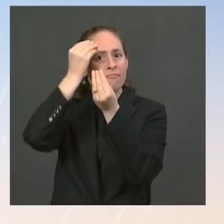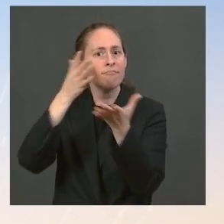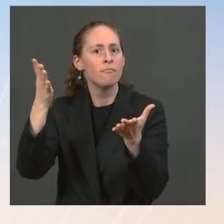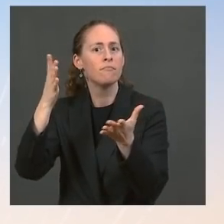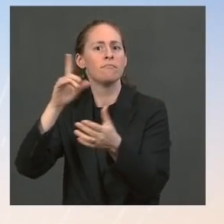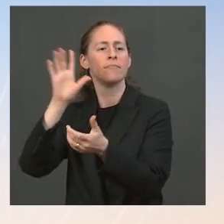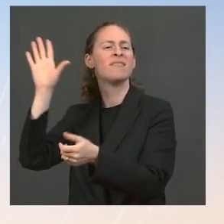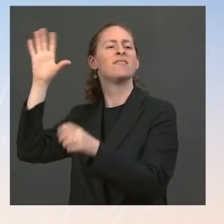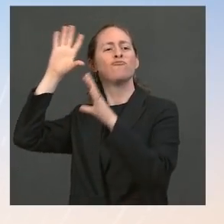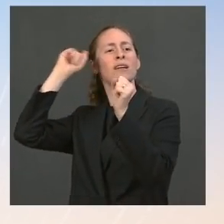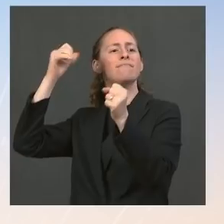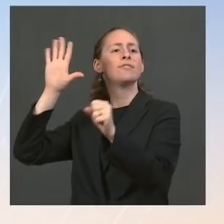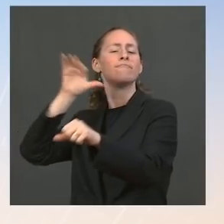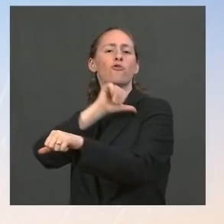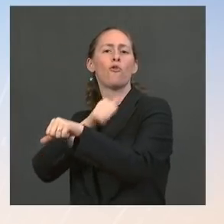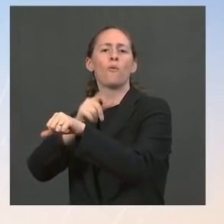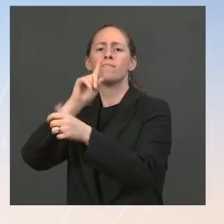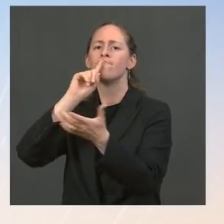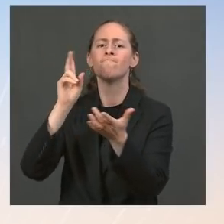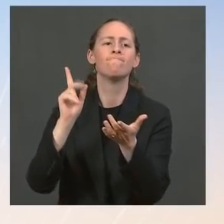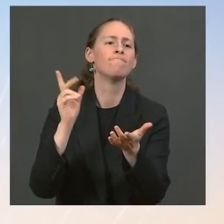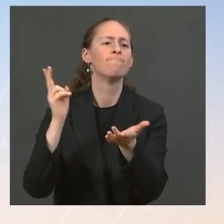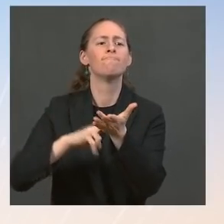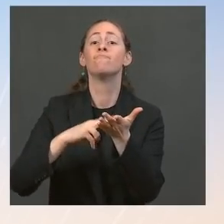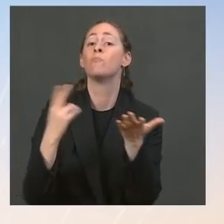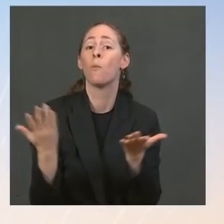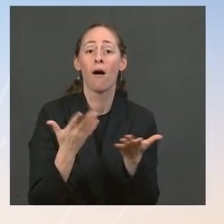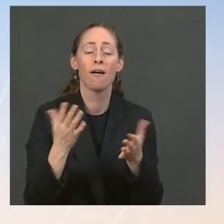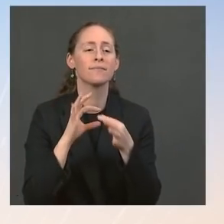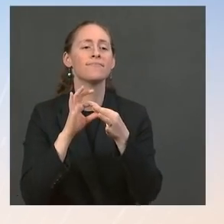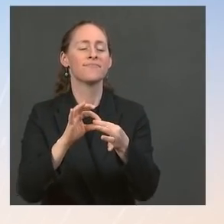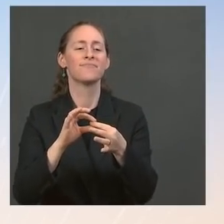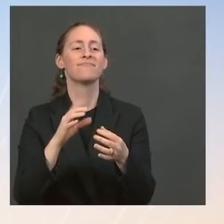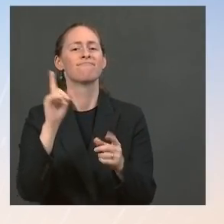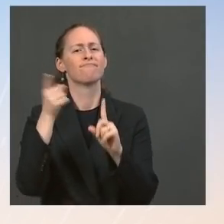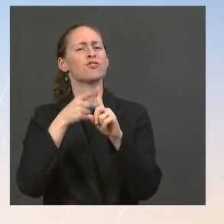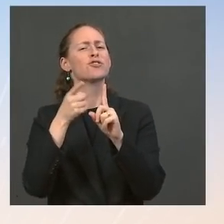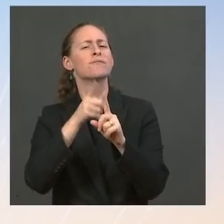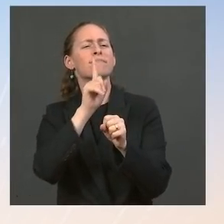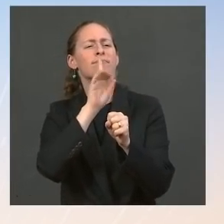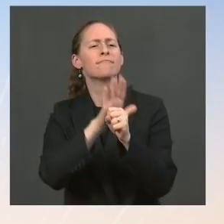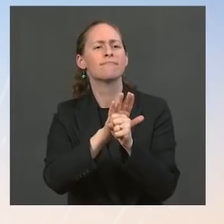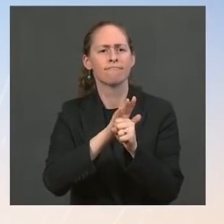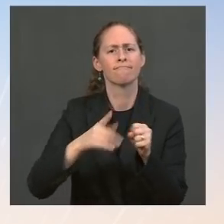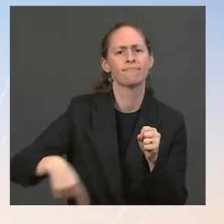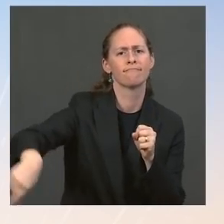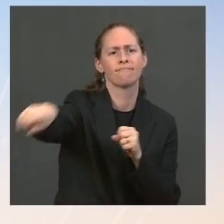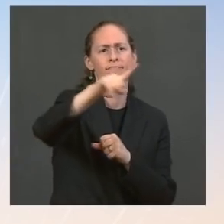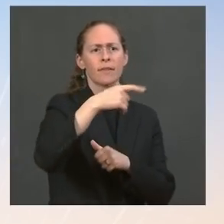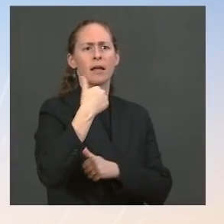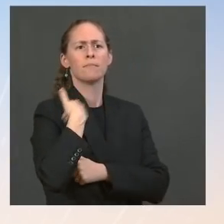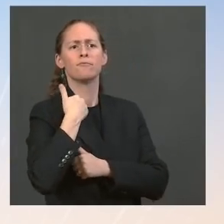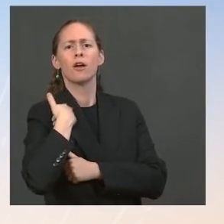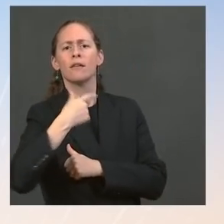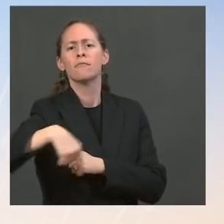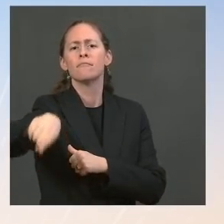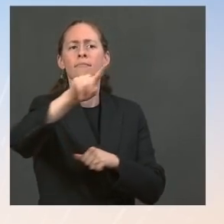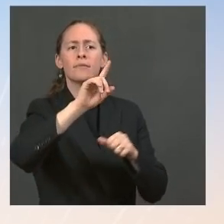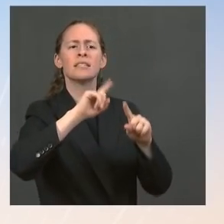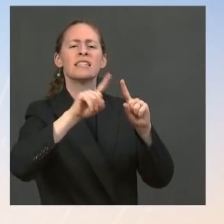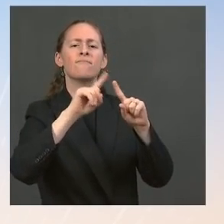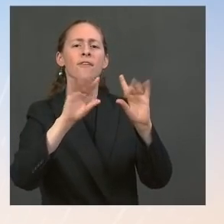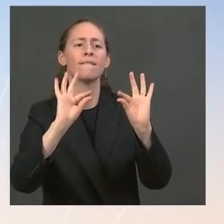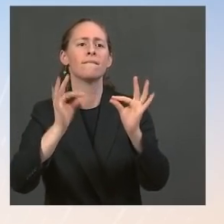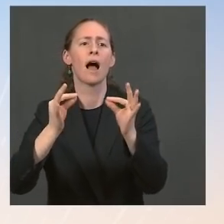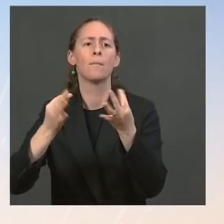departments, which outlines the first round of administration-wide commitments and proposals to supporting military and veteran families, caregivers, and survivors.